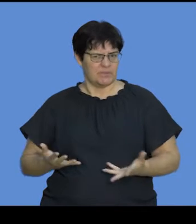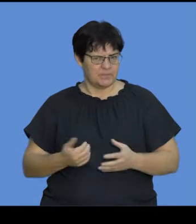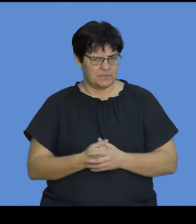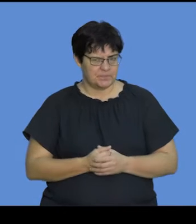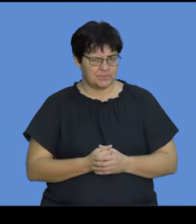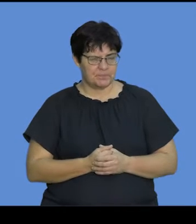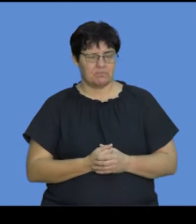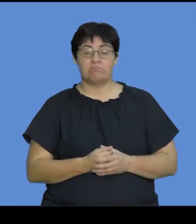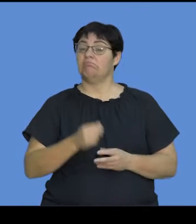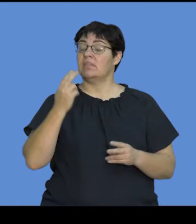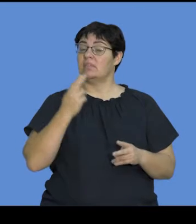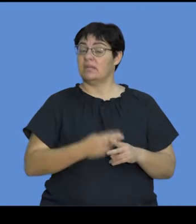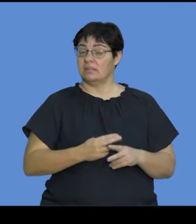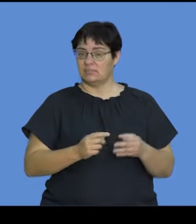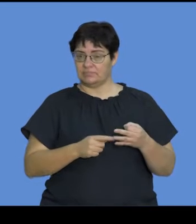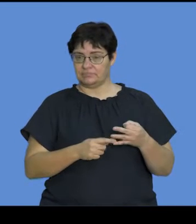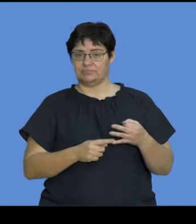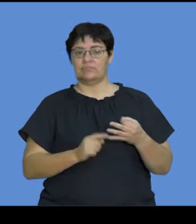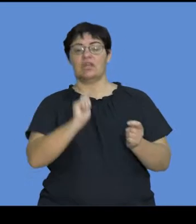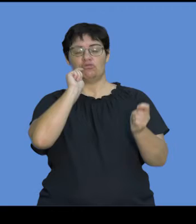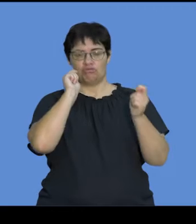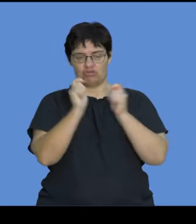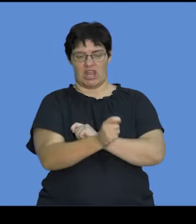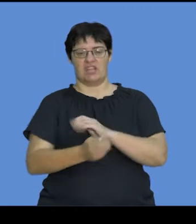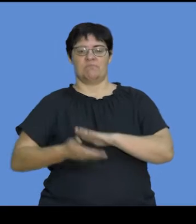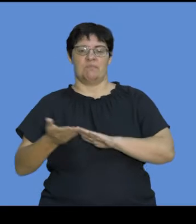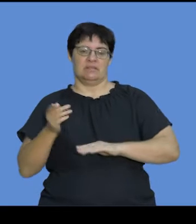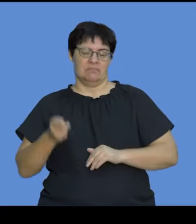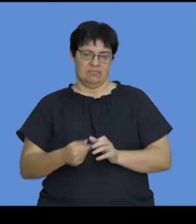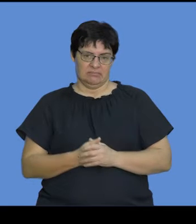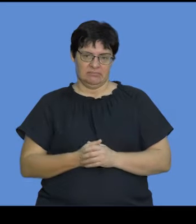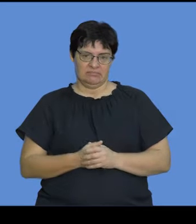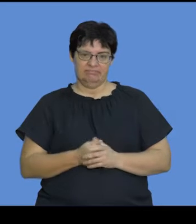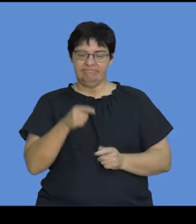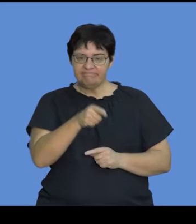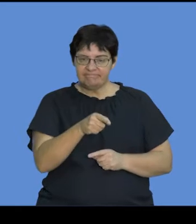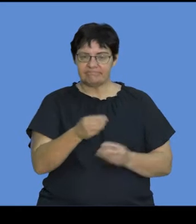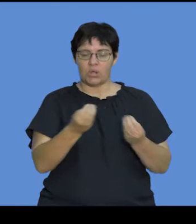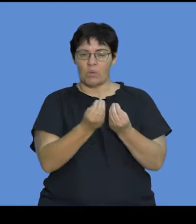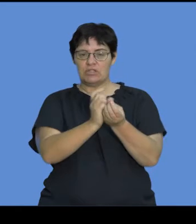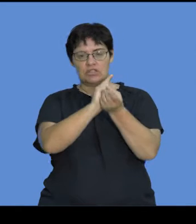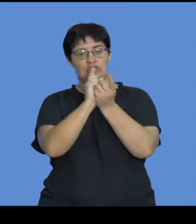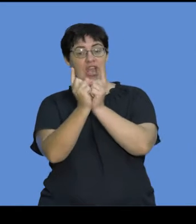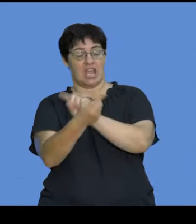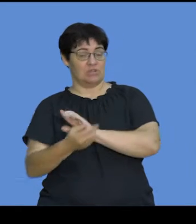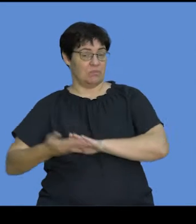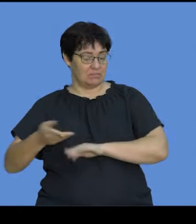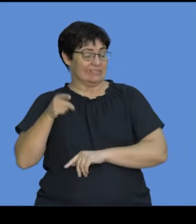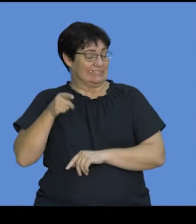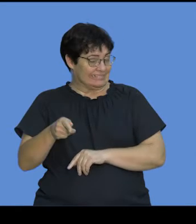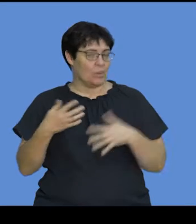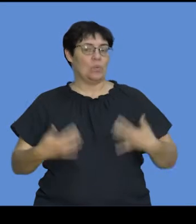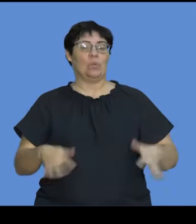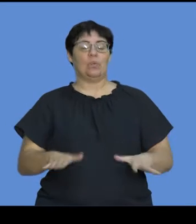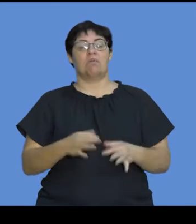Okay? And then change in momentum. How the object's momentum changes is actually really important